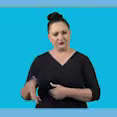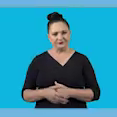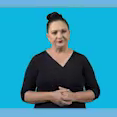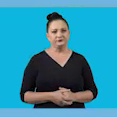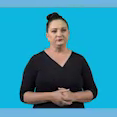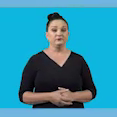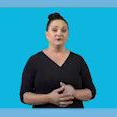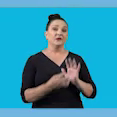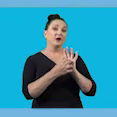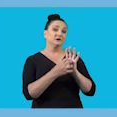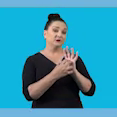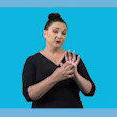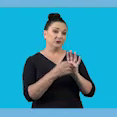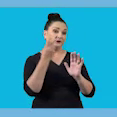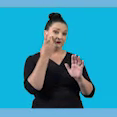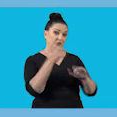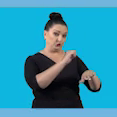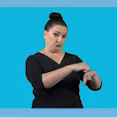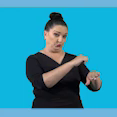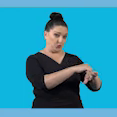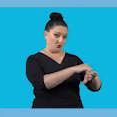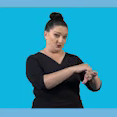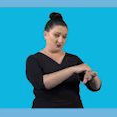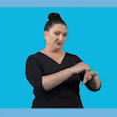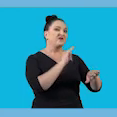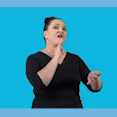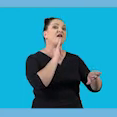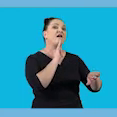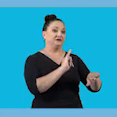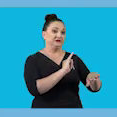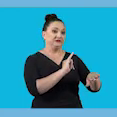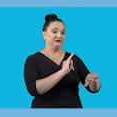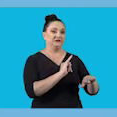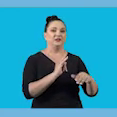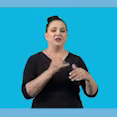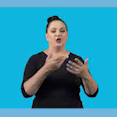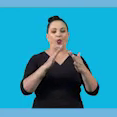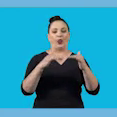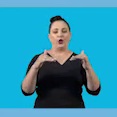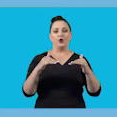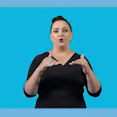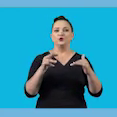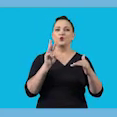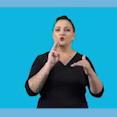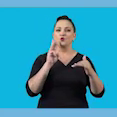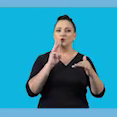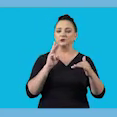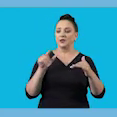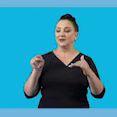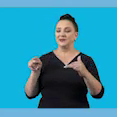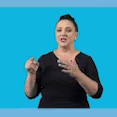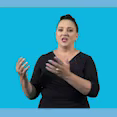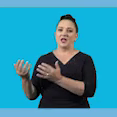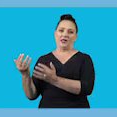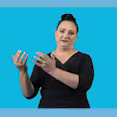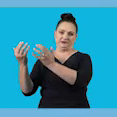a case of this example given here, we have a solid, an ice cube, we have water, a liquid, and then we have gases there. When